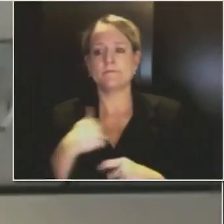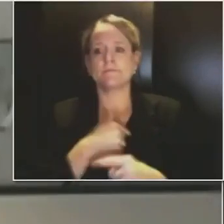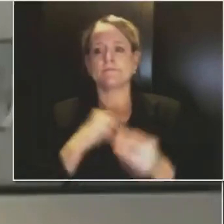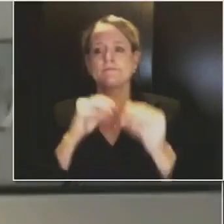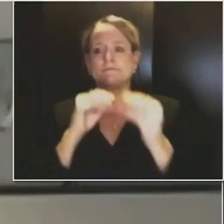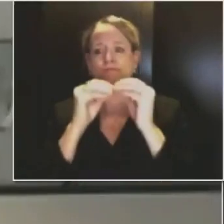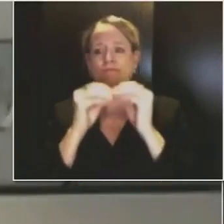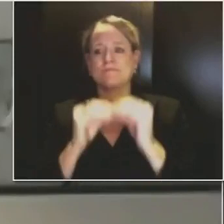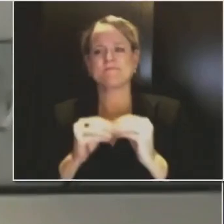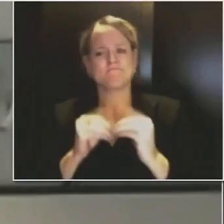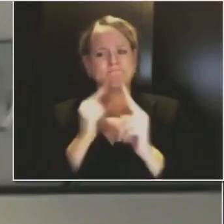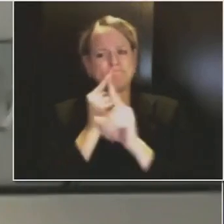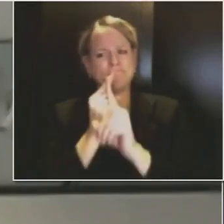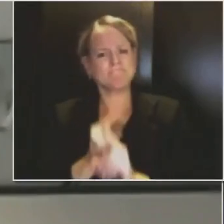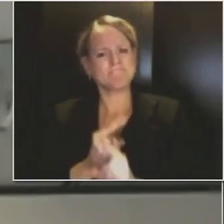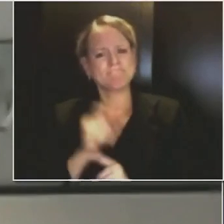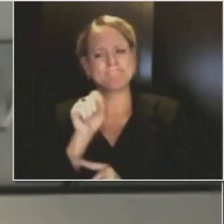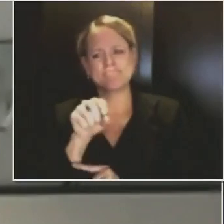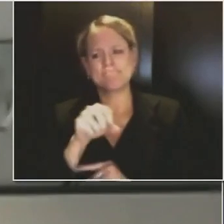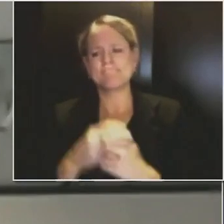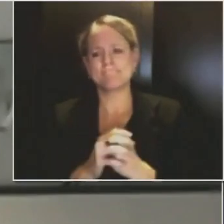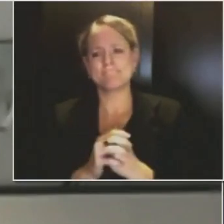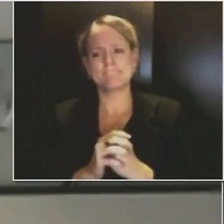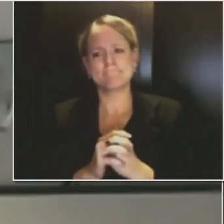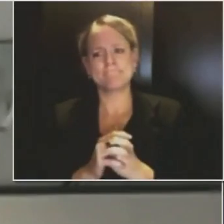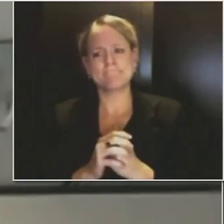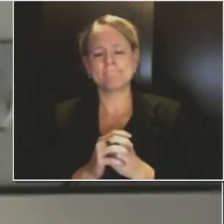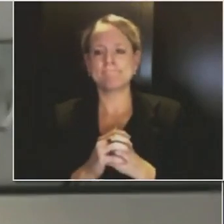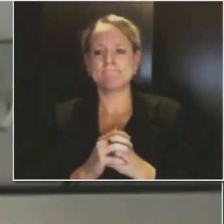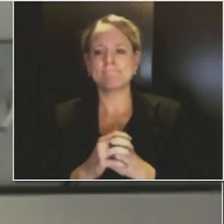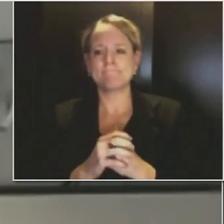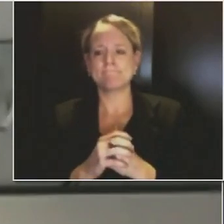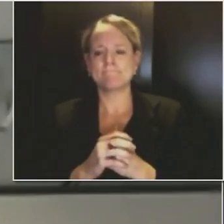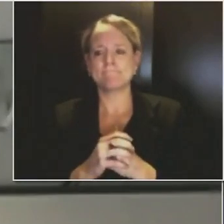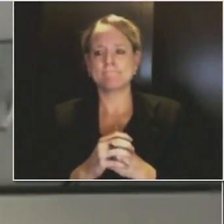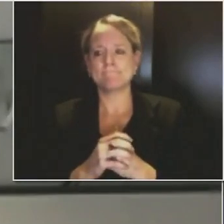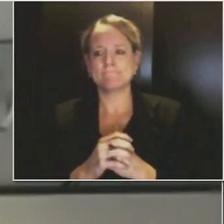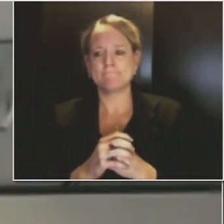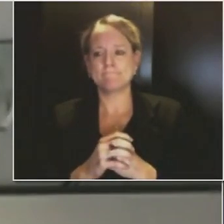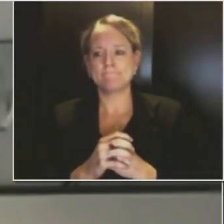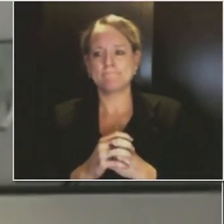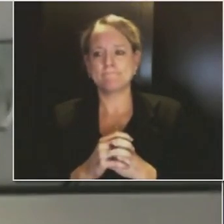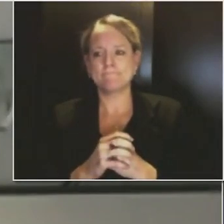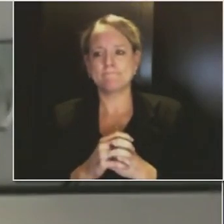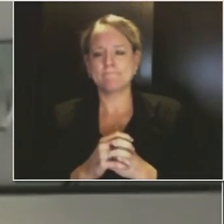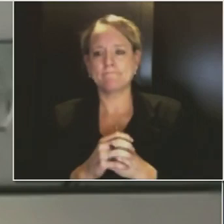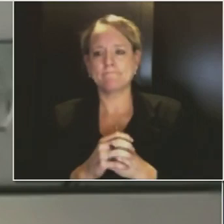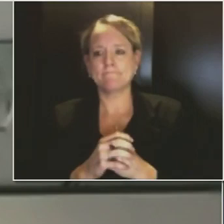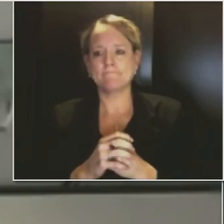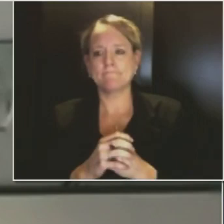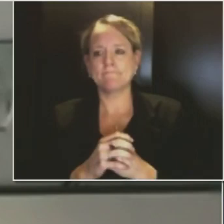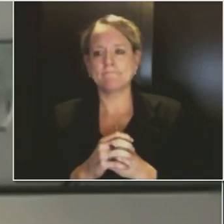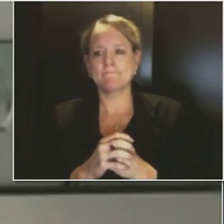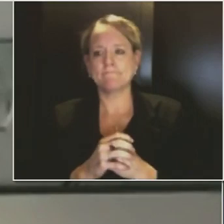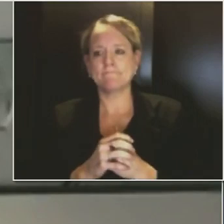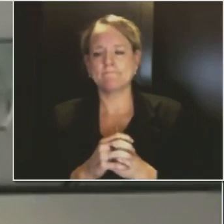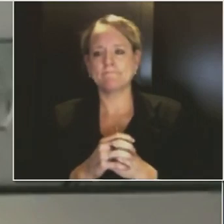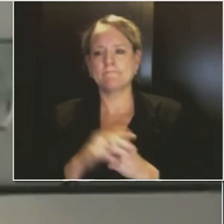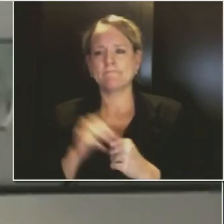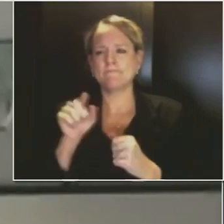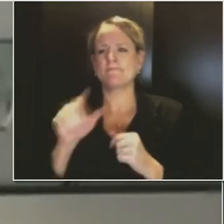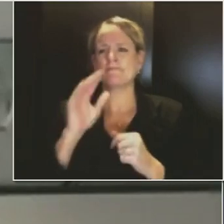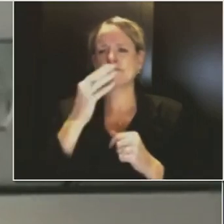state, in the community. And I think it's very clear that we're testing still a tip of the iceberg. There are a lot